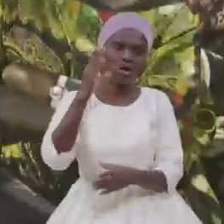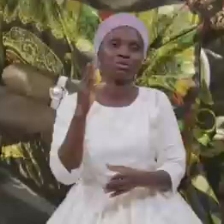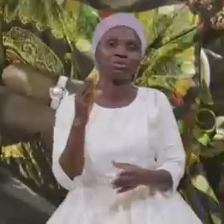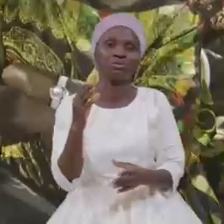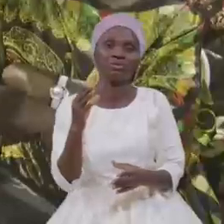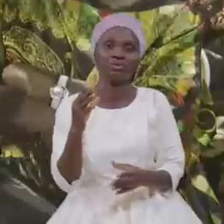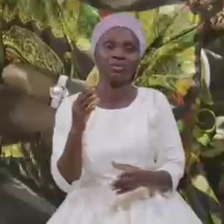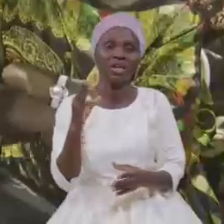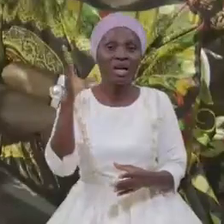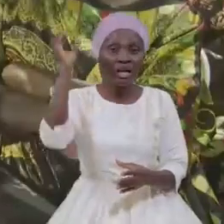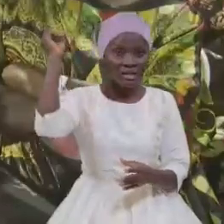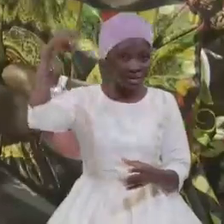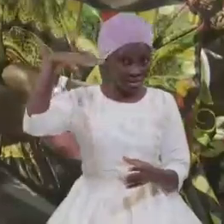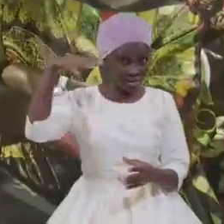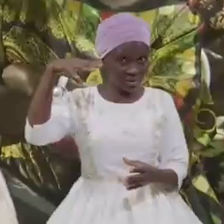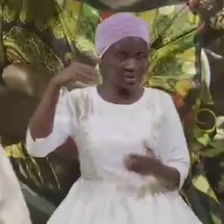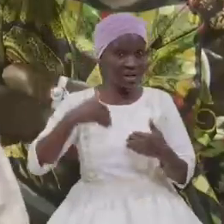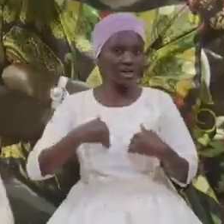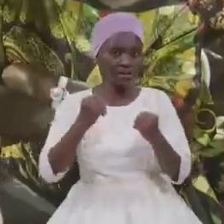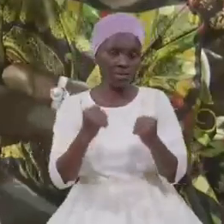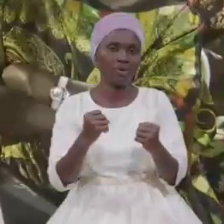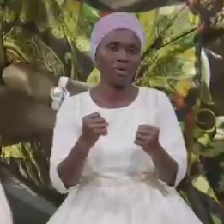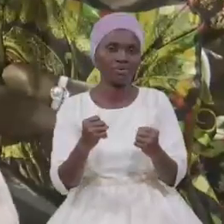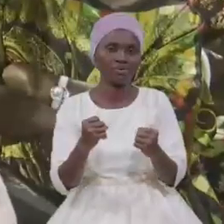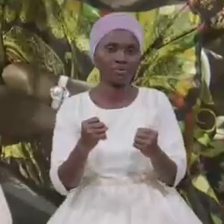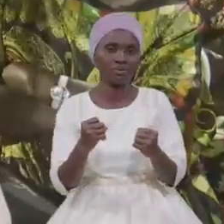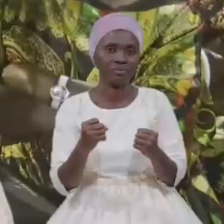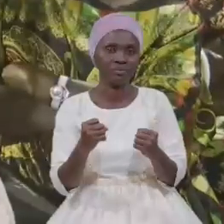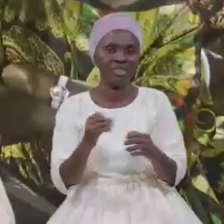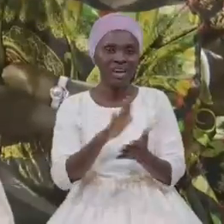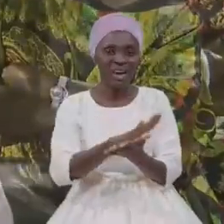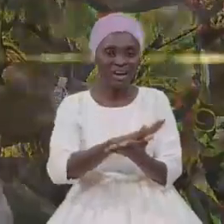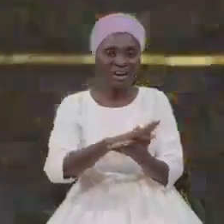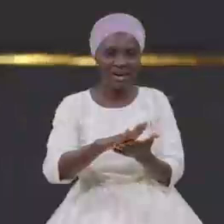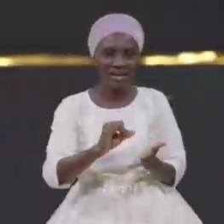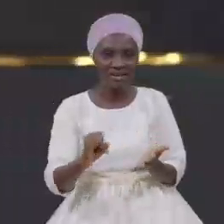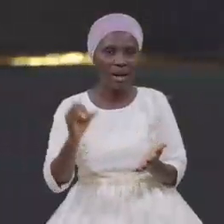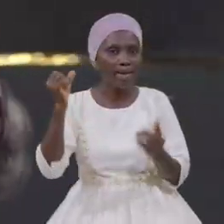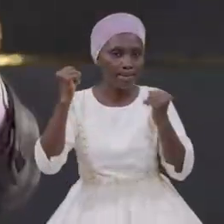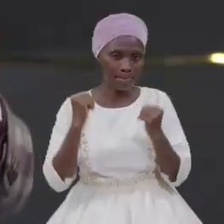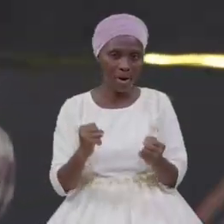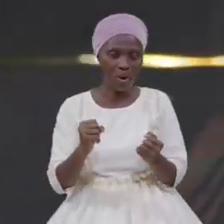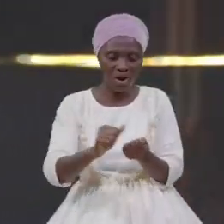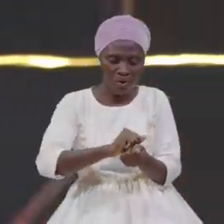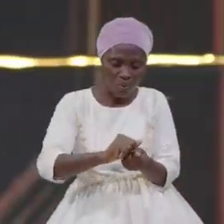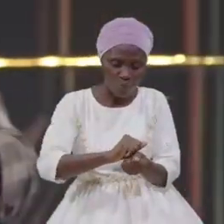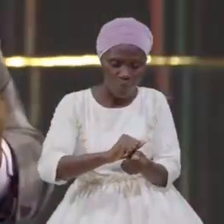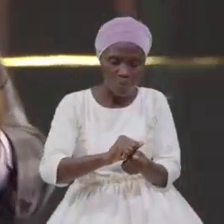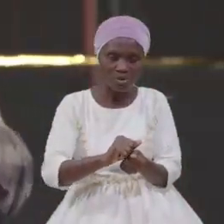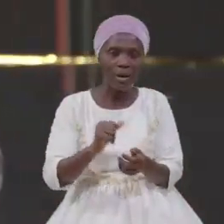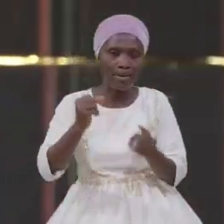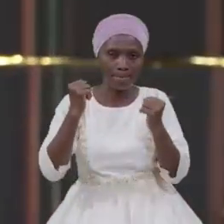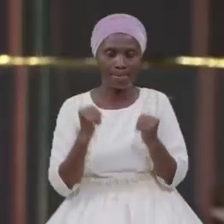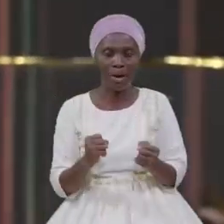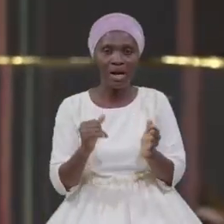Grace has power. Cleansing power. Washing power. That it washes all